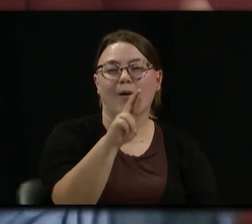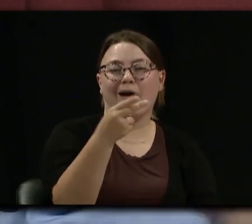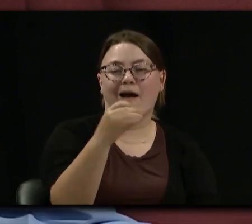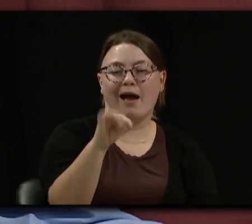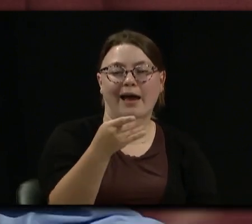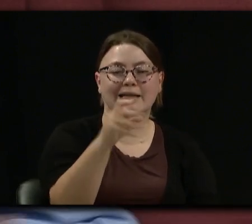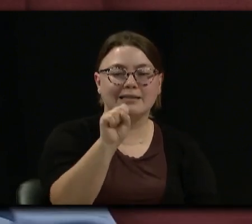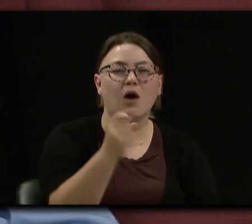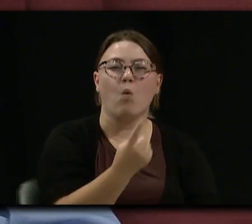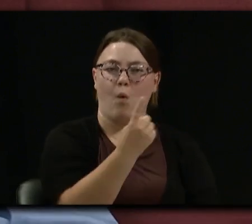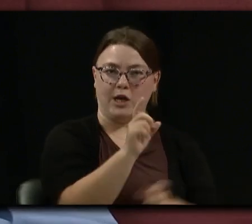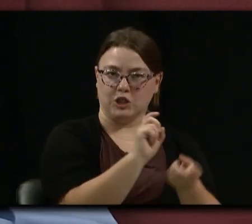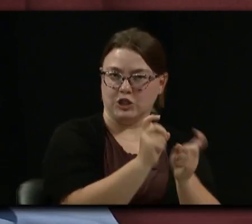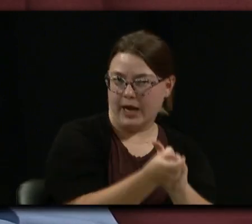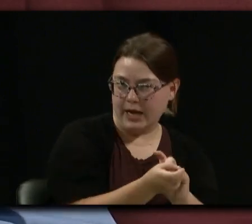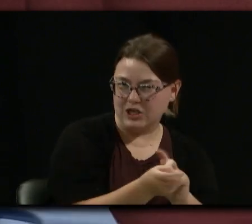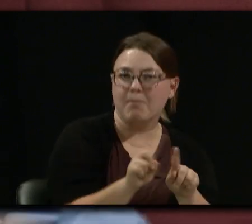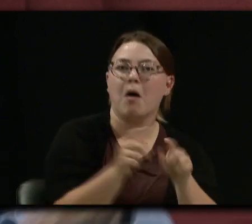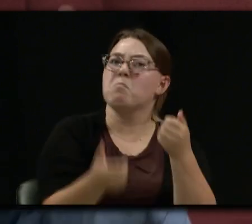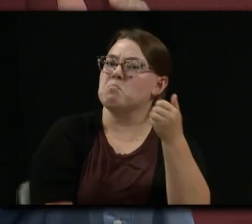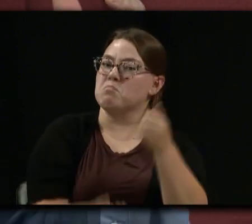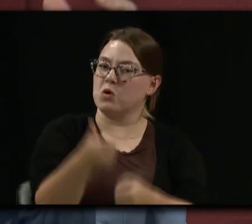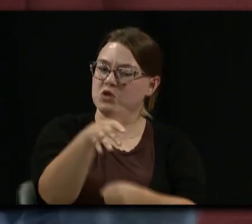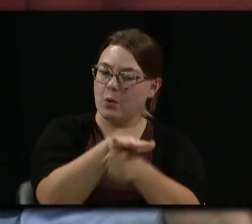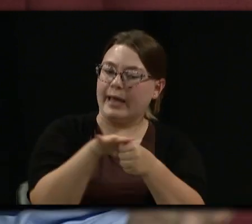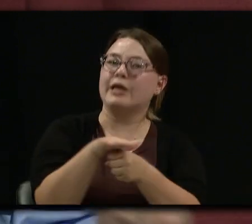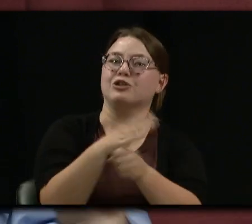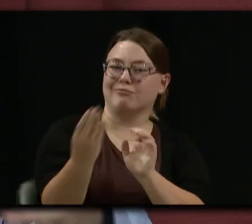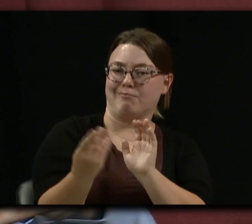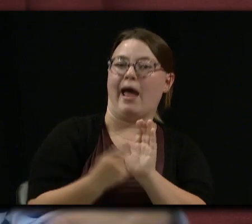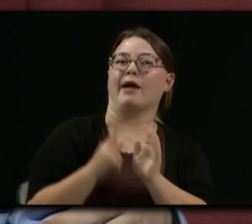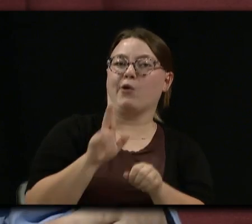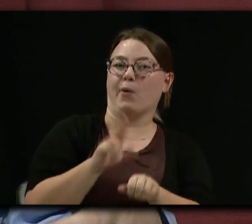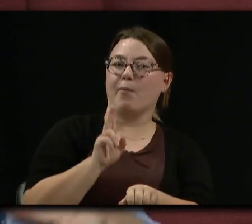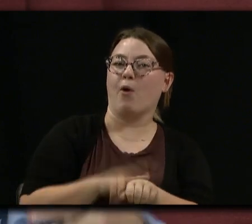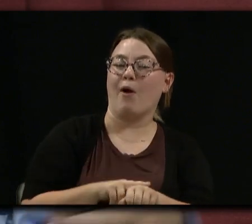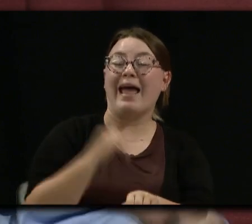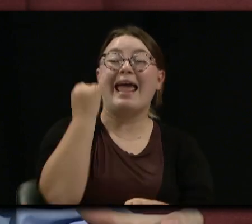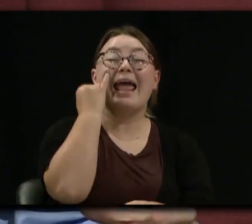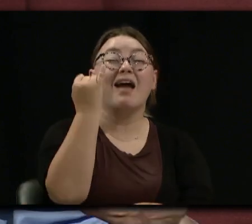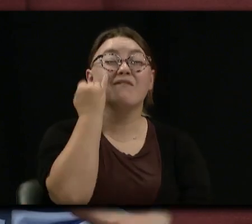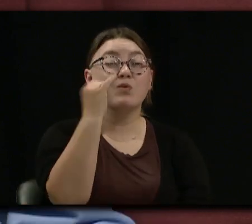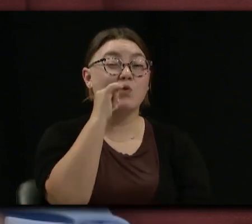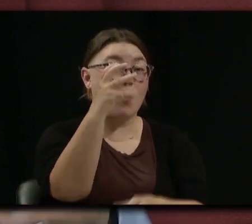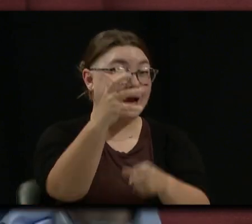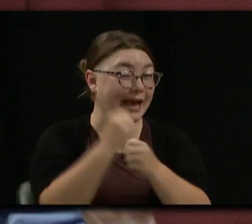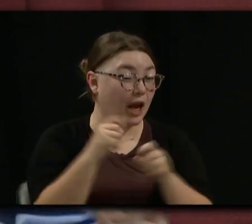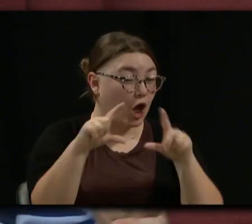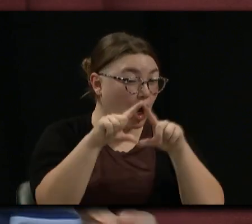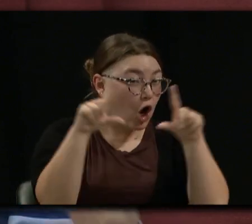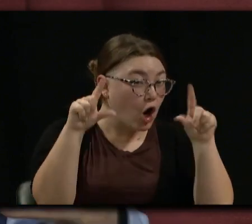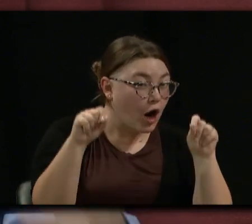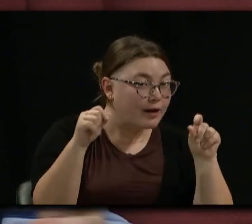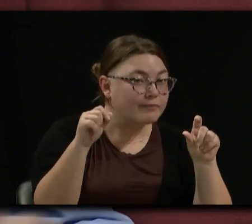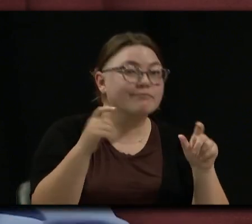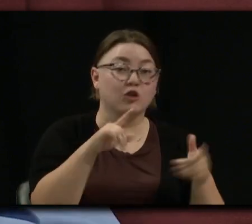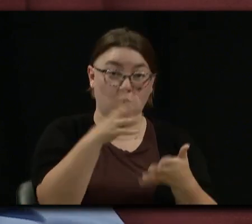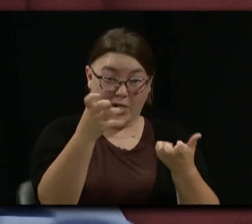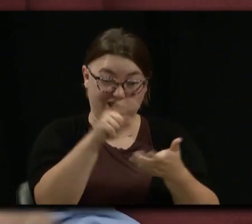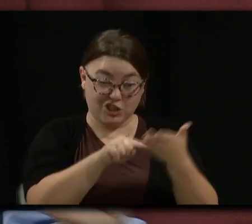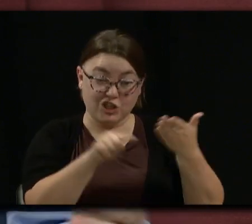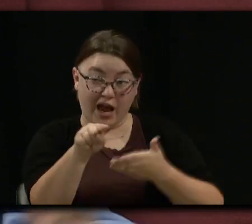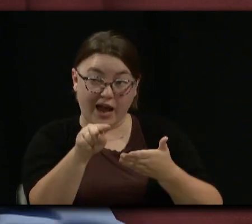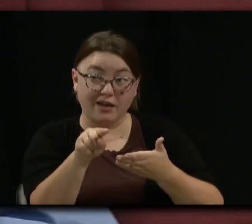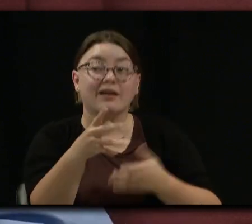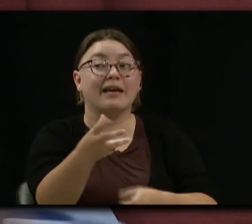locations are back to their original ones. But if you don't get a postcard and you want to double check, just get online, check our